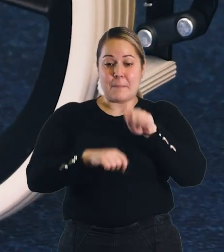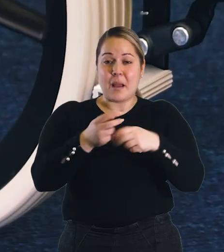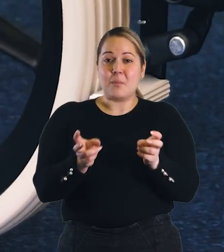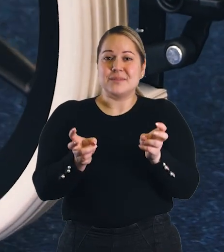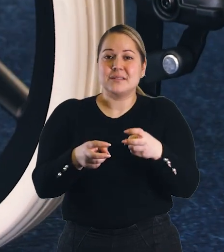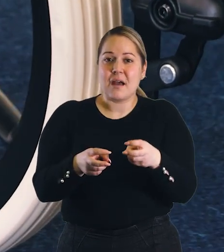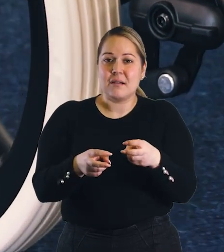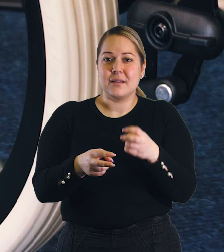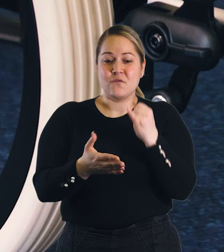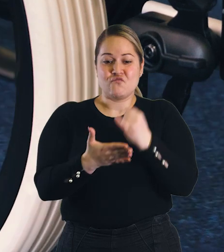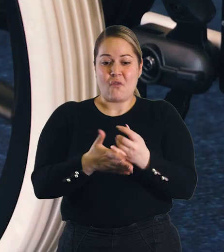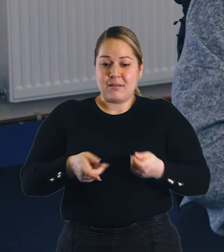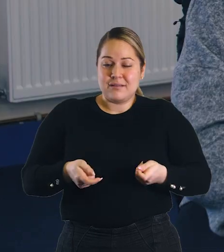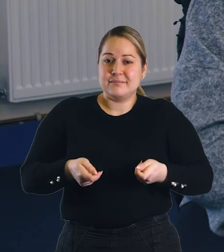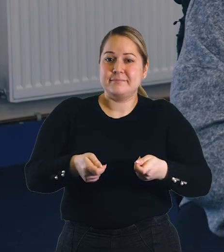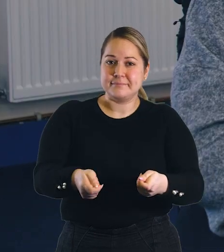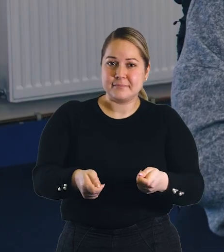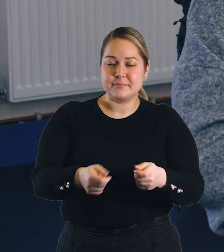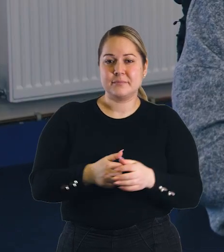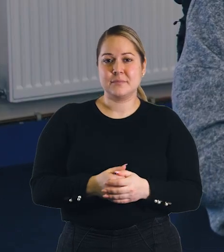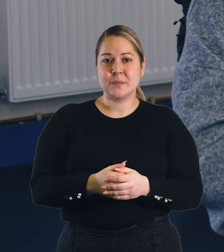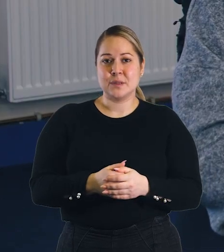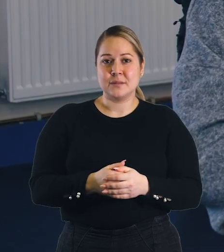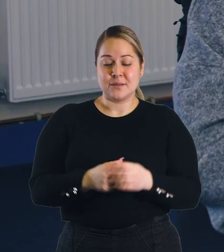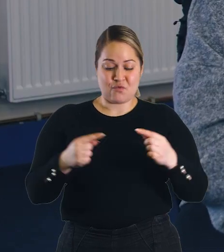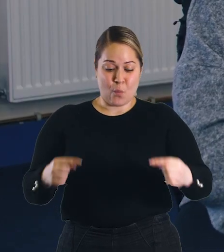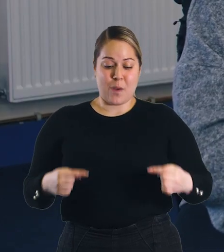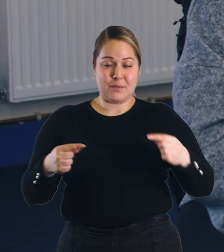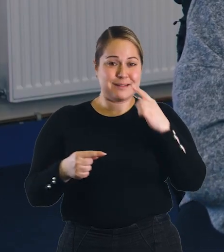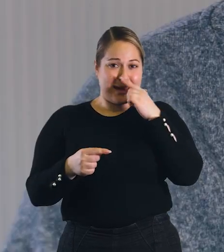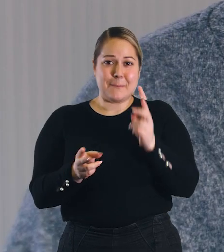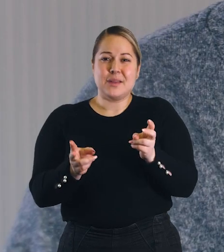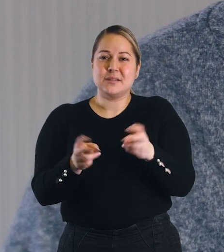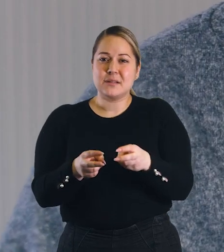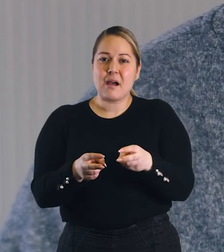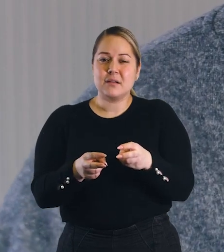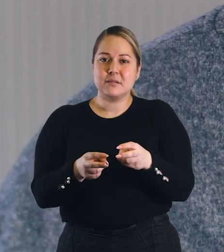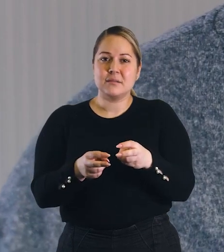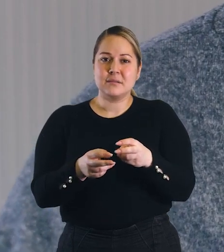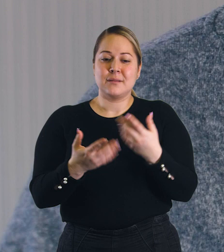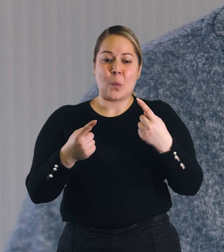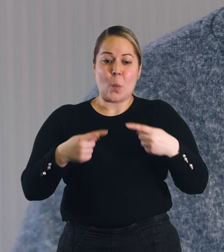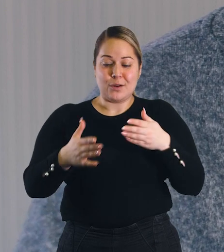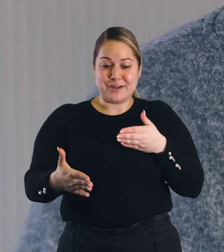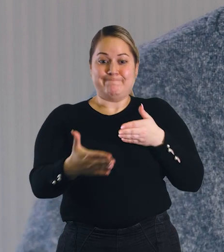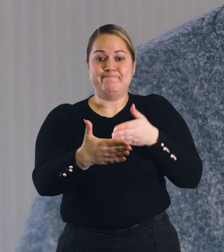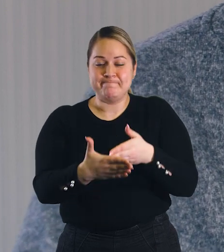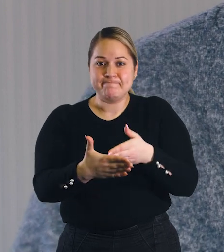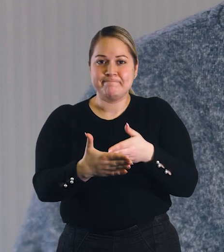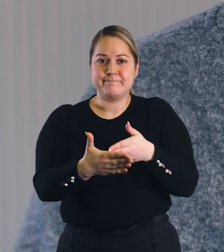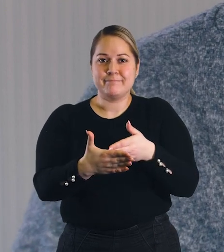in the pavement or it's not level, the little wheels will get stuck. Then the wheelchair stops